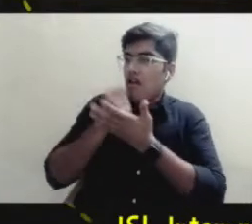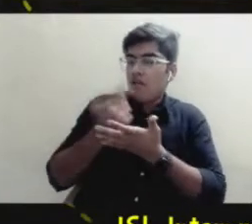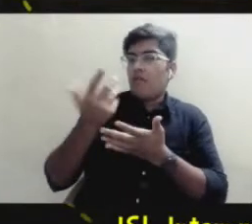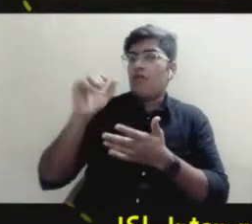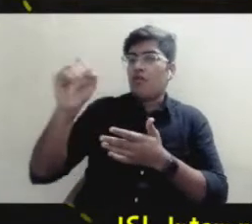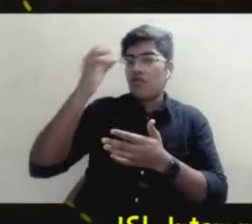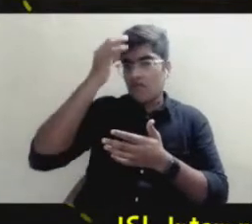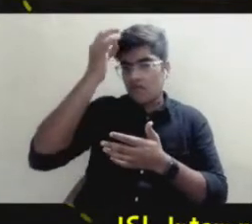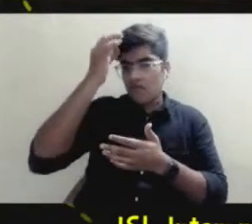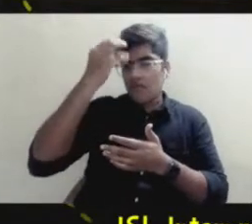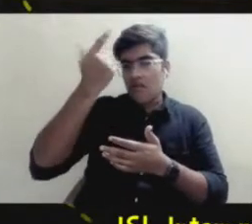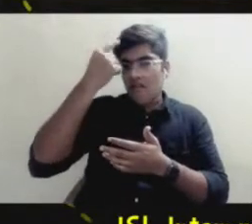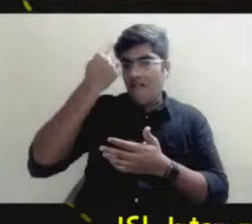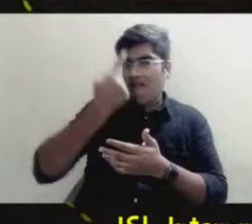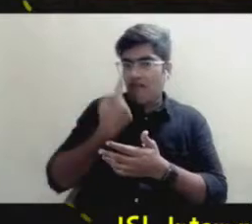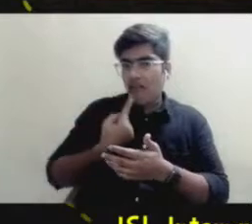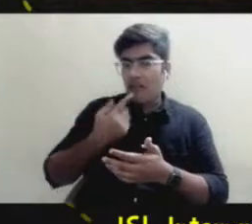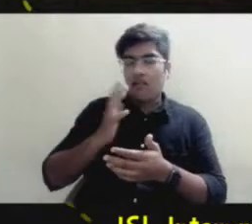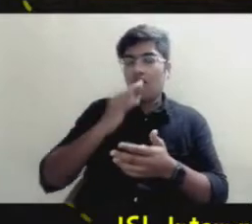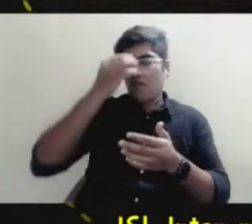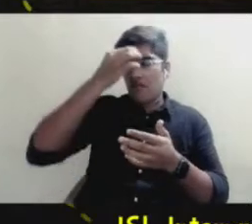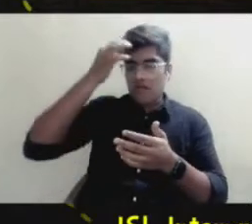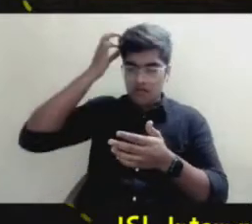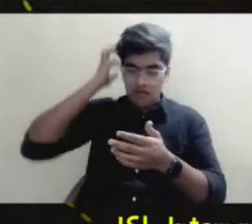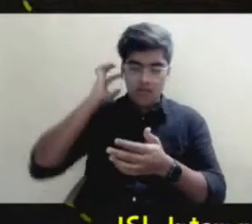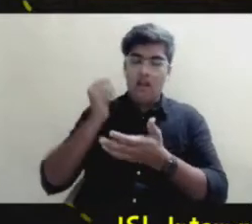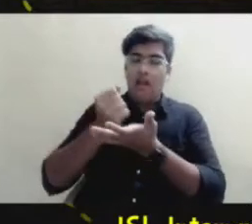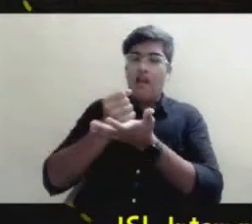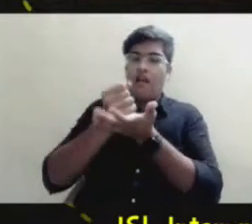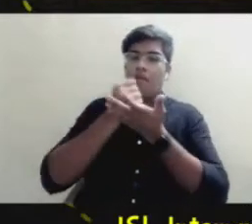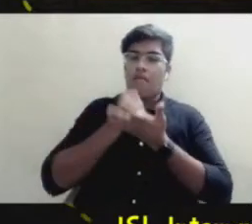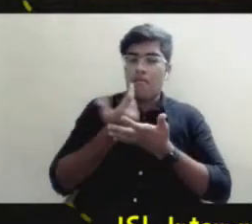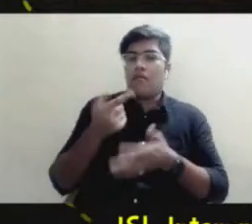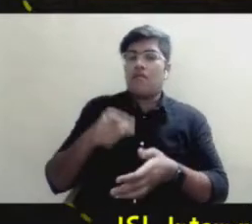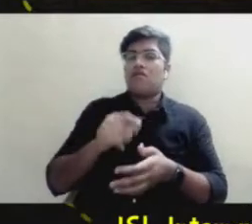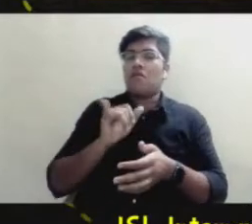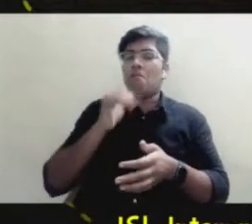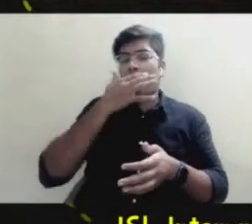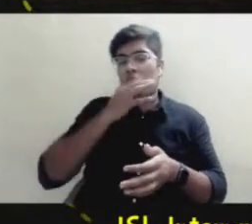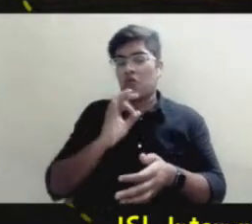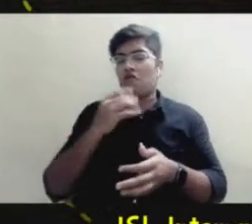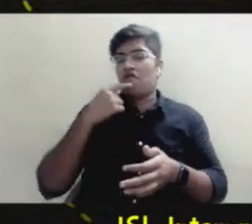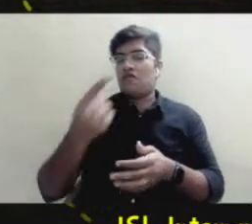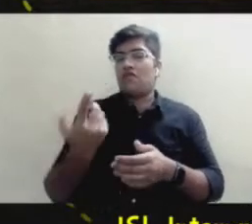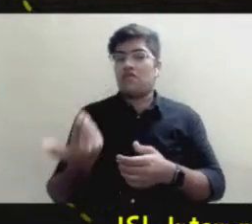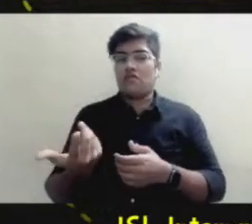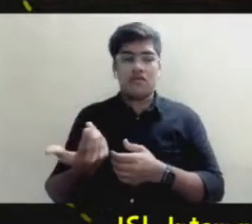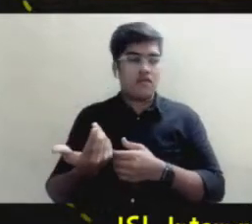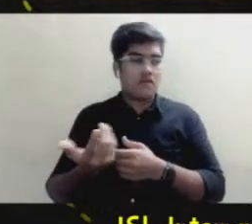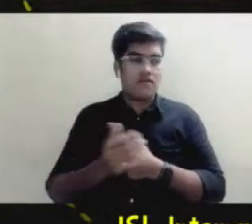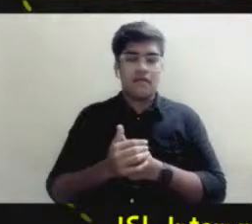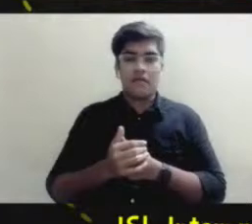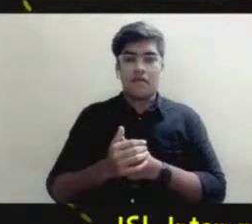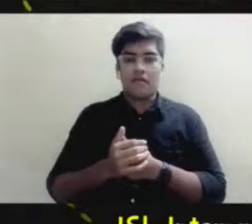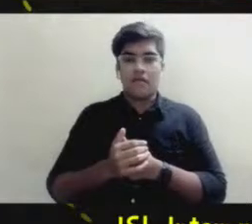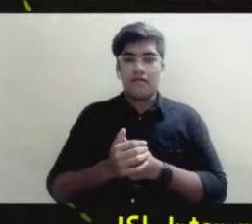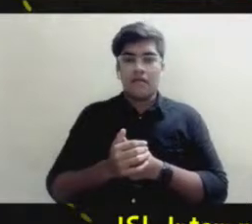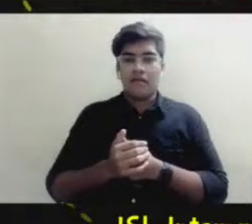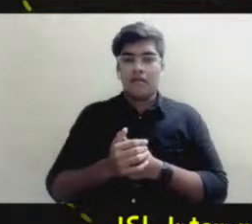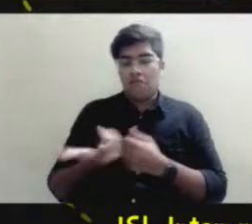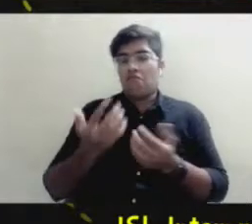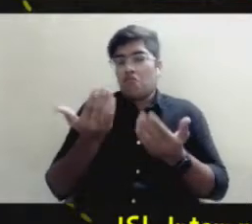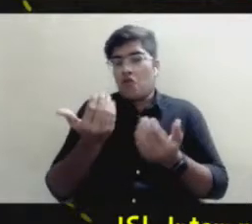of hair from her forehead, which is falling on her forehead. And I think it's such a pretty image. Possibly she